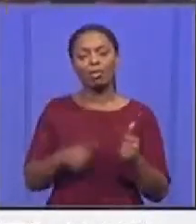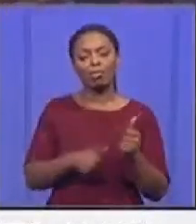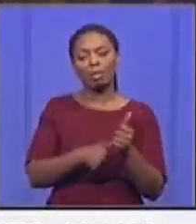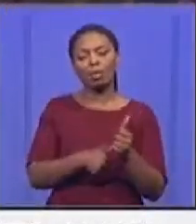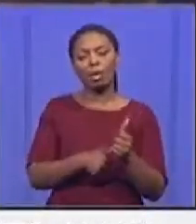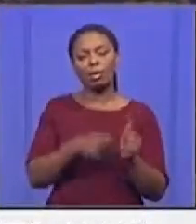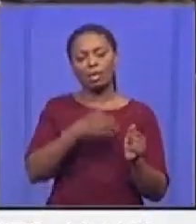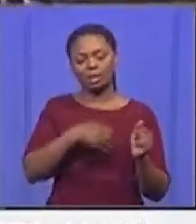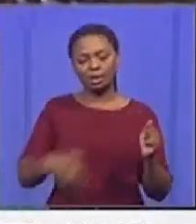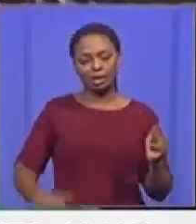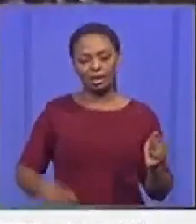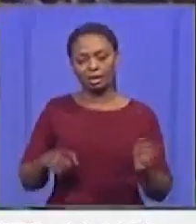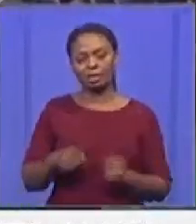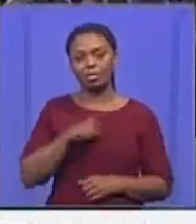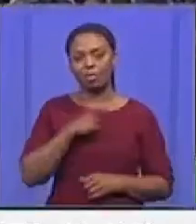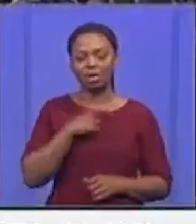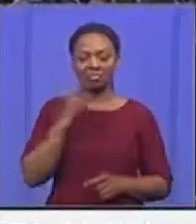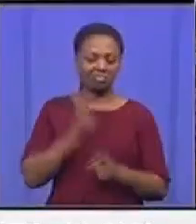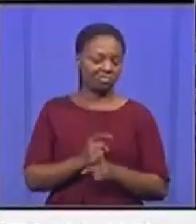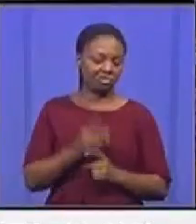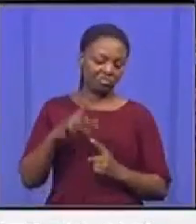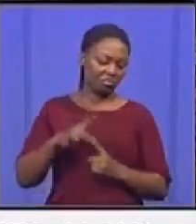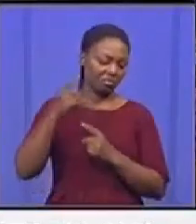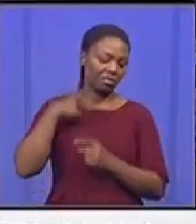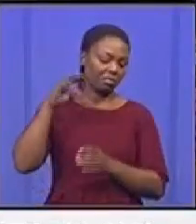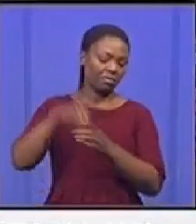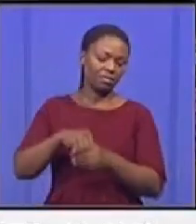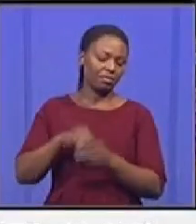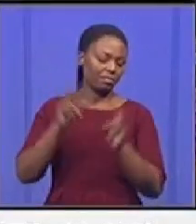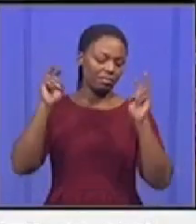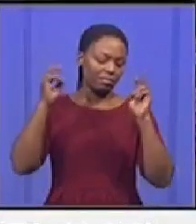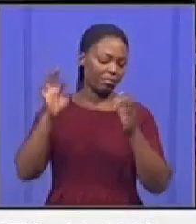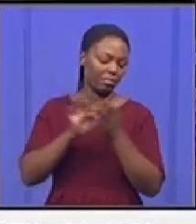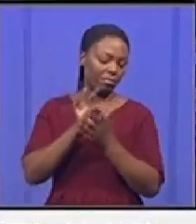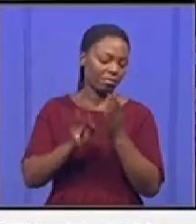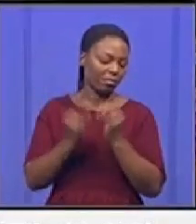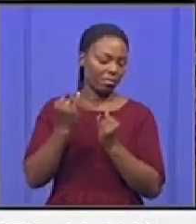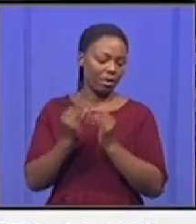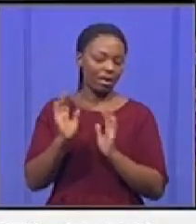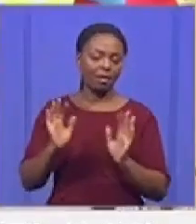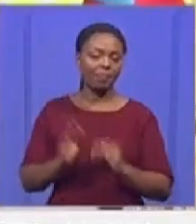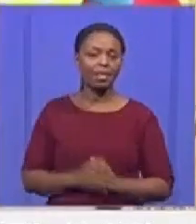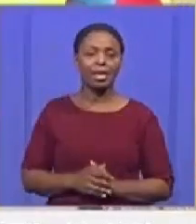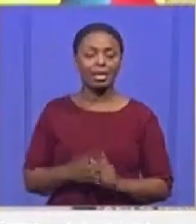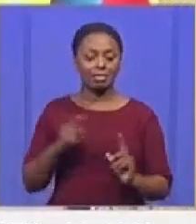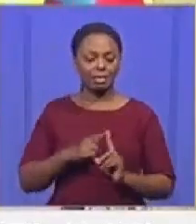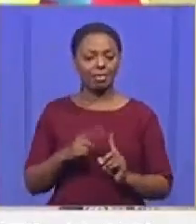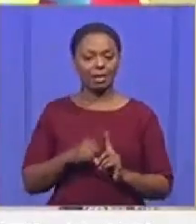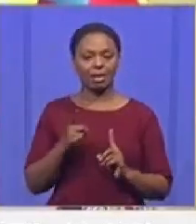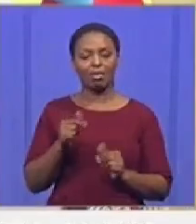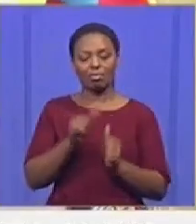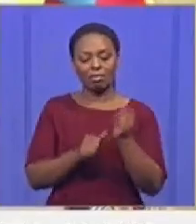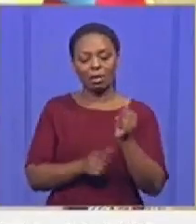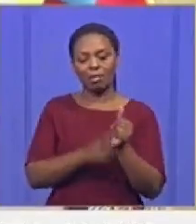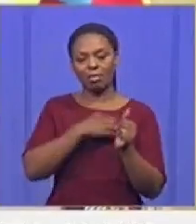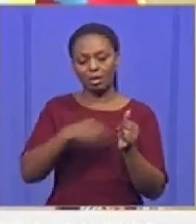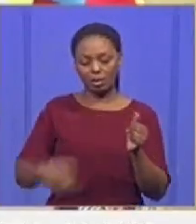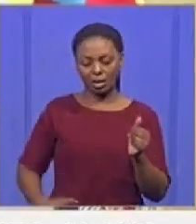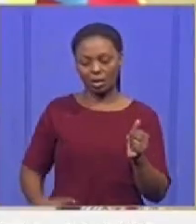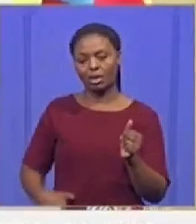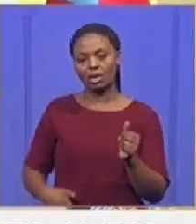Lekoko morago ga go gana go tlhophiwa kwa conferenceng. Mabuza o nnile motlatsa mopresidente wa Lekoko le naga ngwaga e le